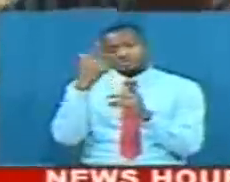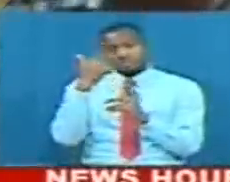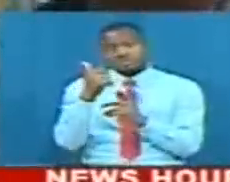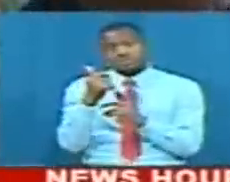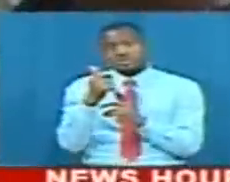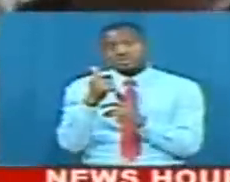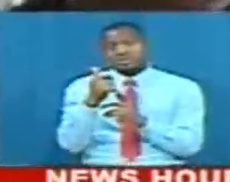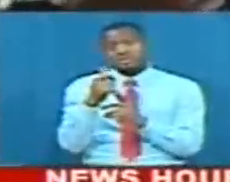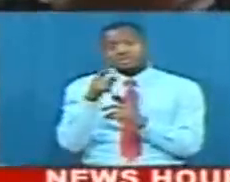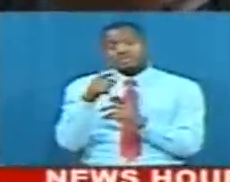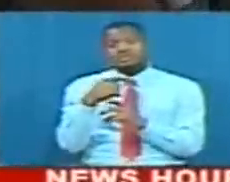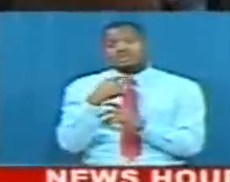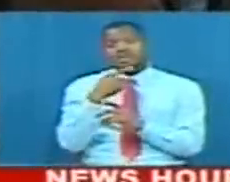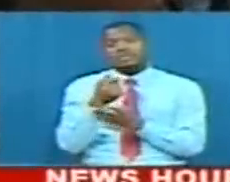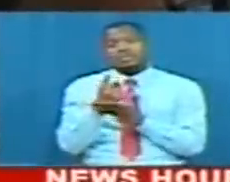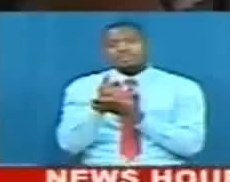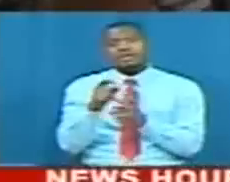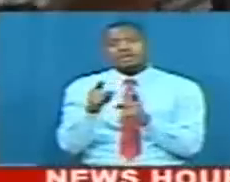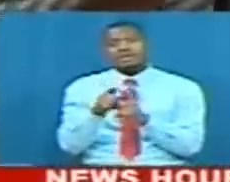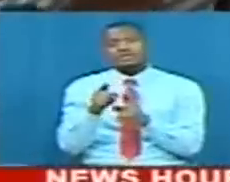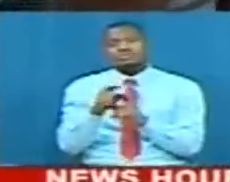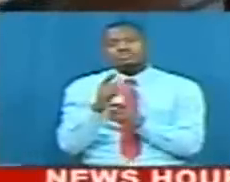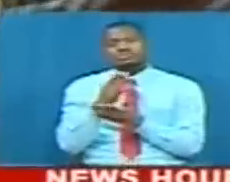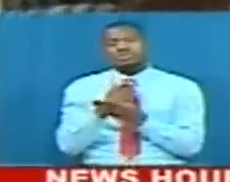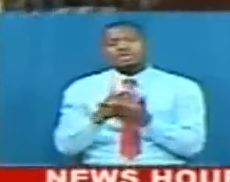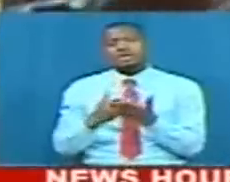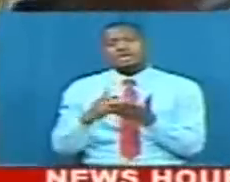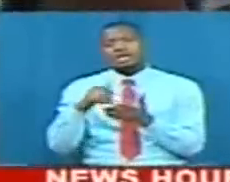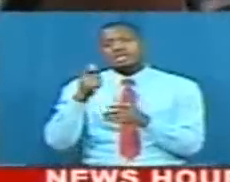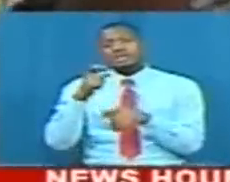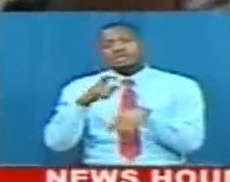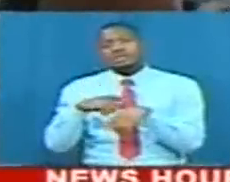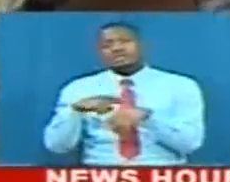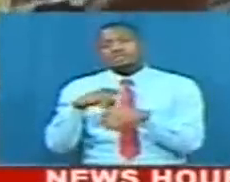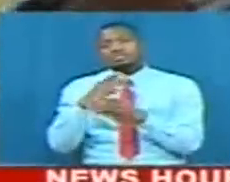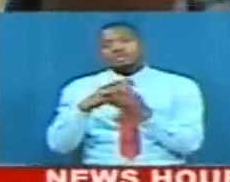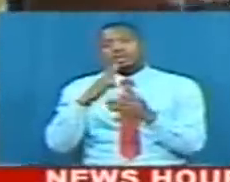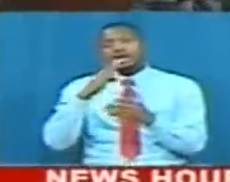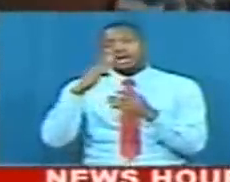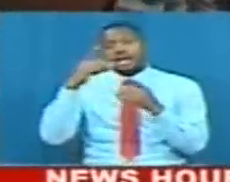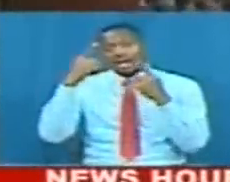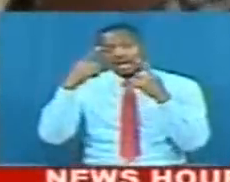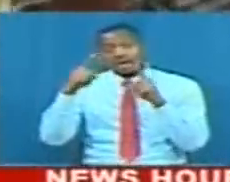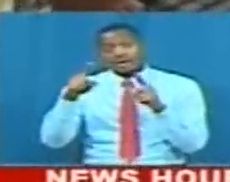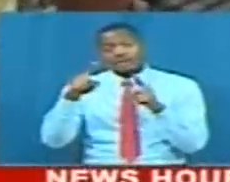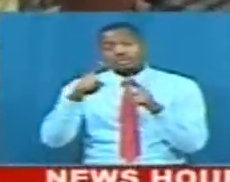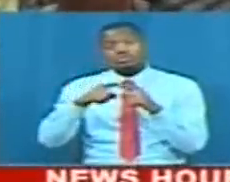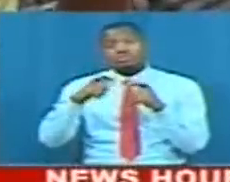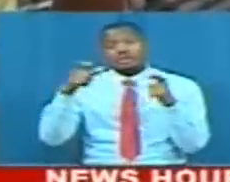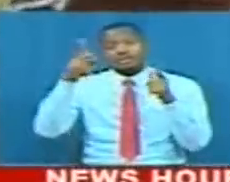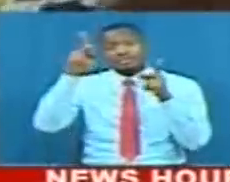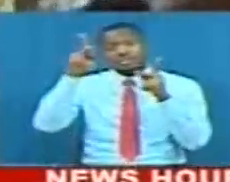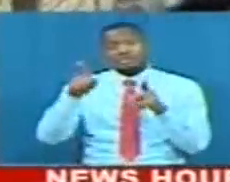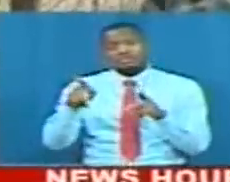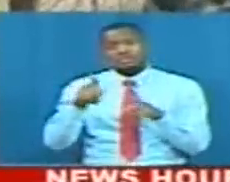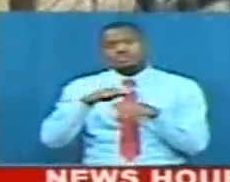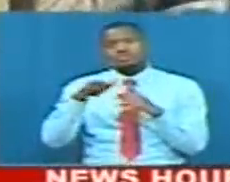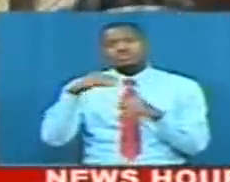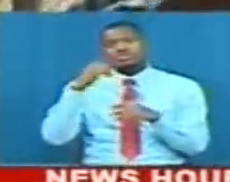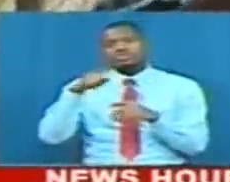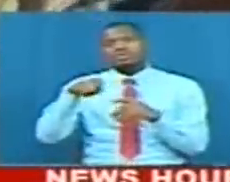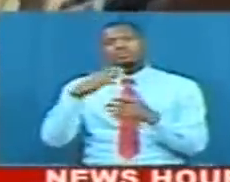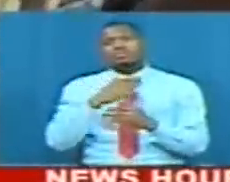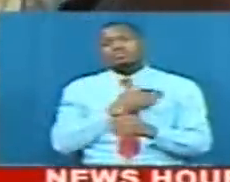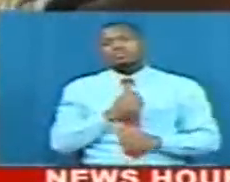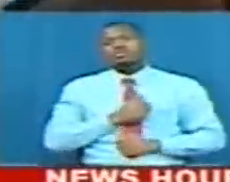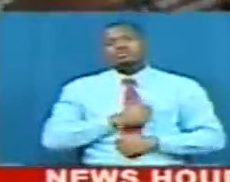significant because it serves as something that any time something happened to a big man, you don't